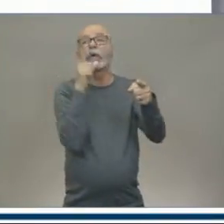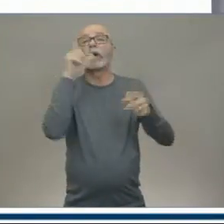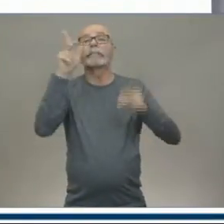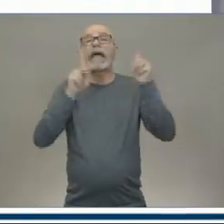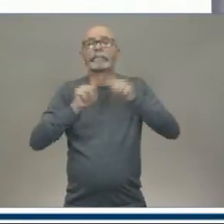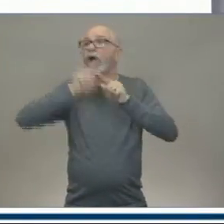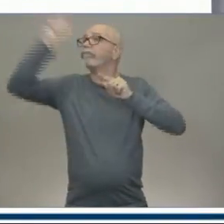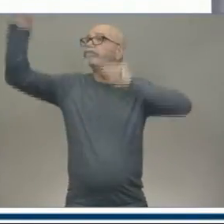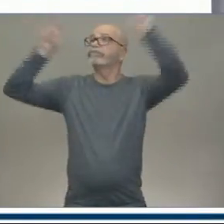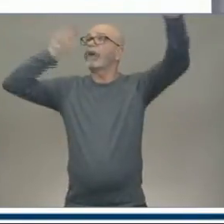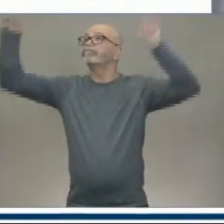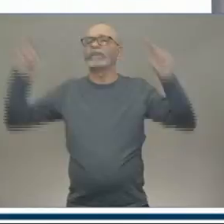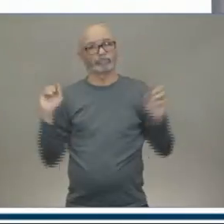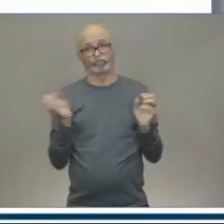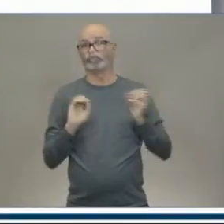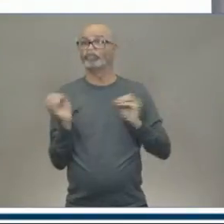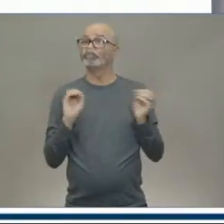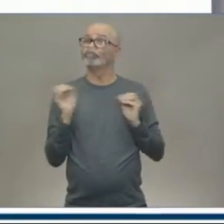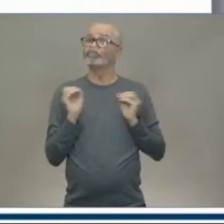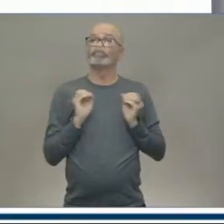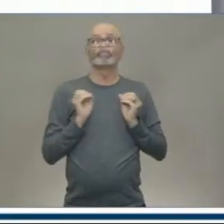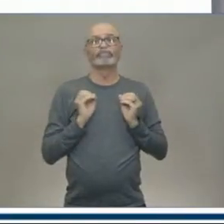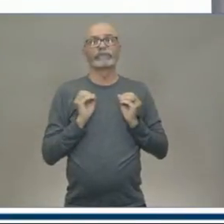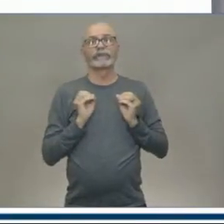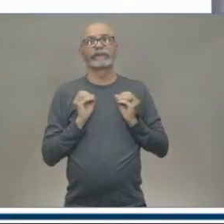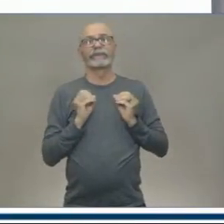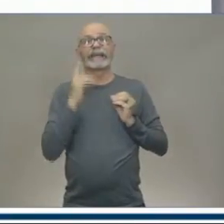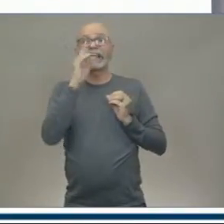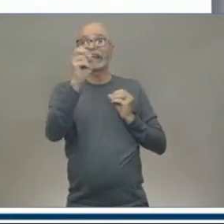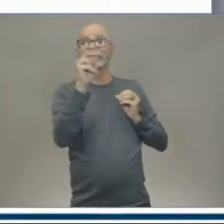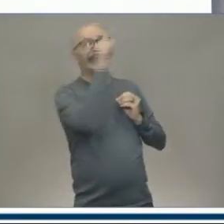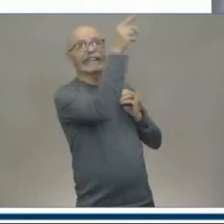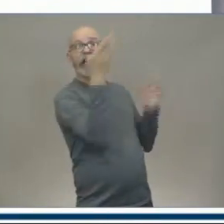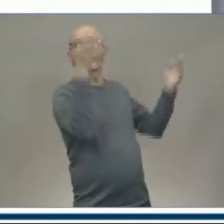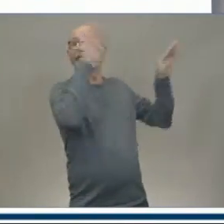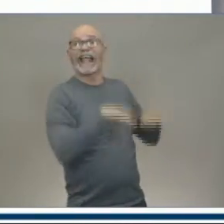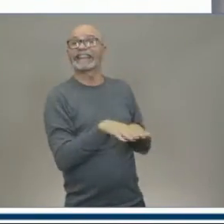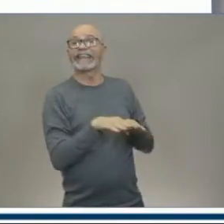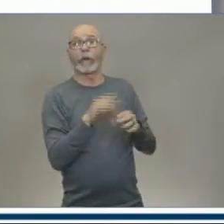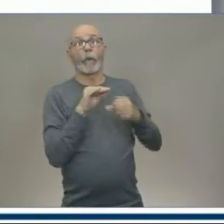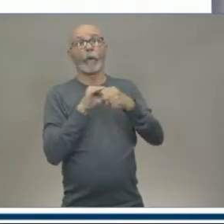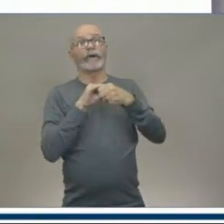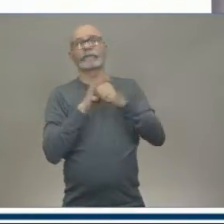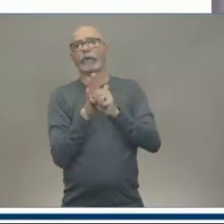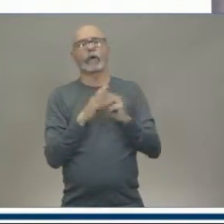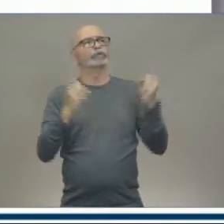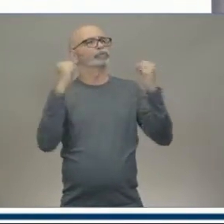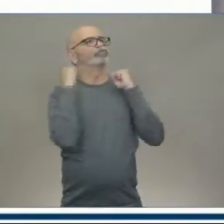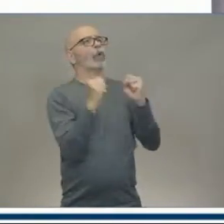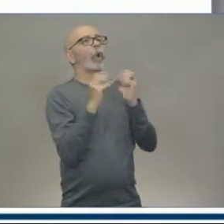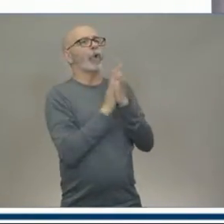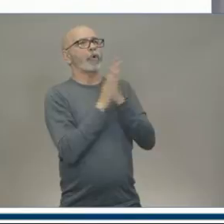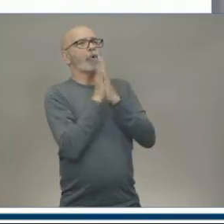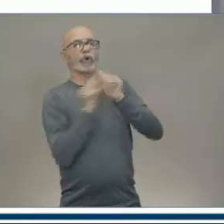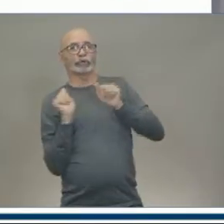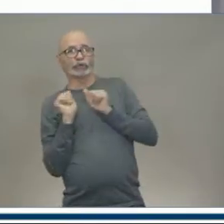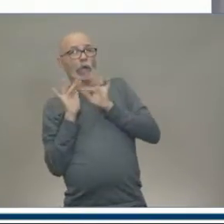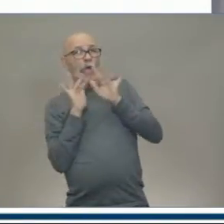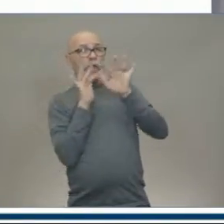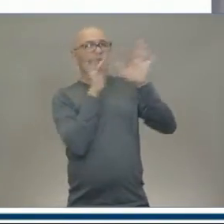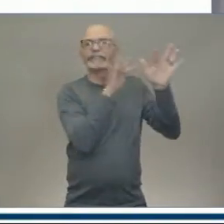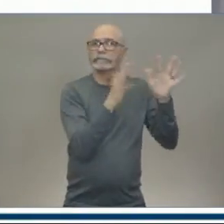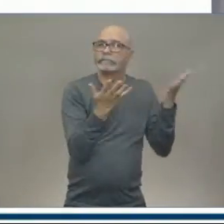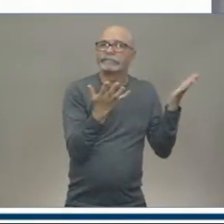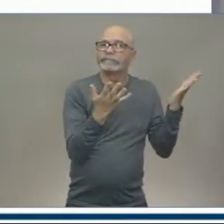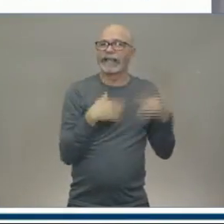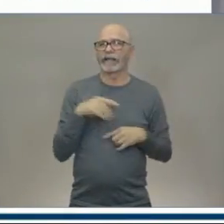for COVID to take a trip to the valley or cross the causeway in Cape Breton if we do not follow the public health